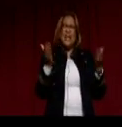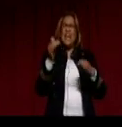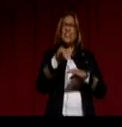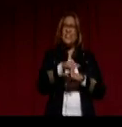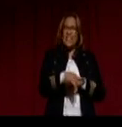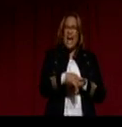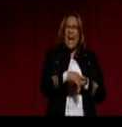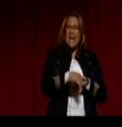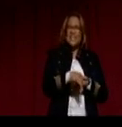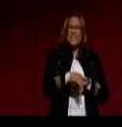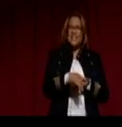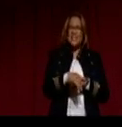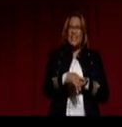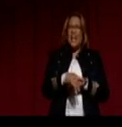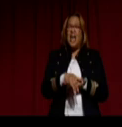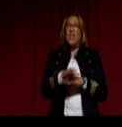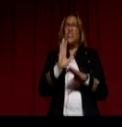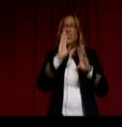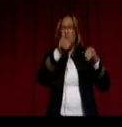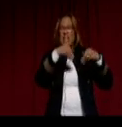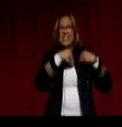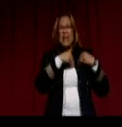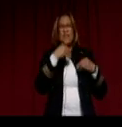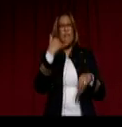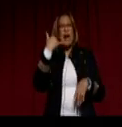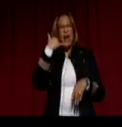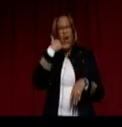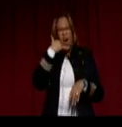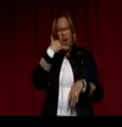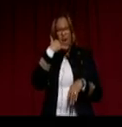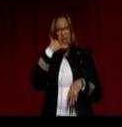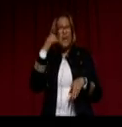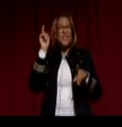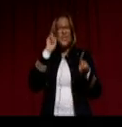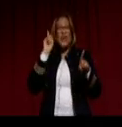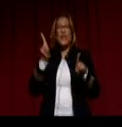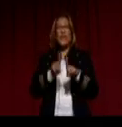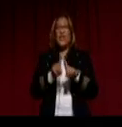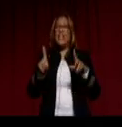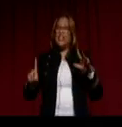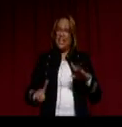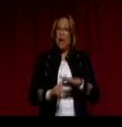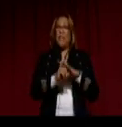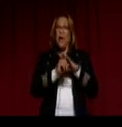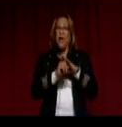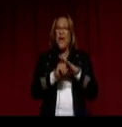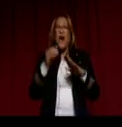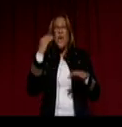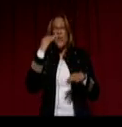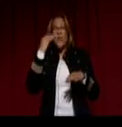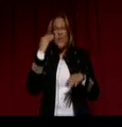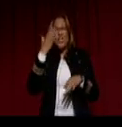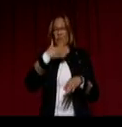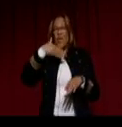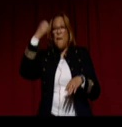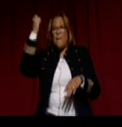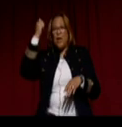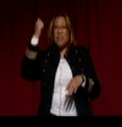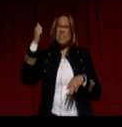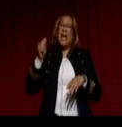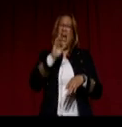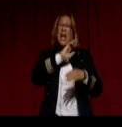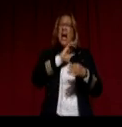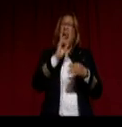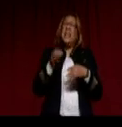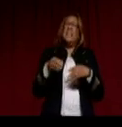for agreeing. You took my call and you agreed to come on tonight. And we know you as a foremost authority in history,